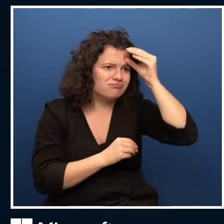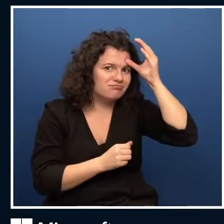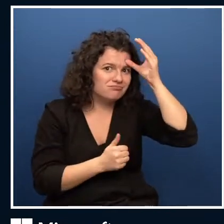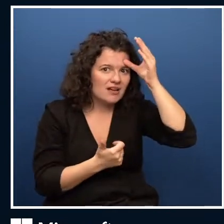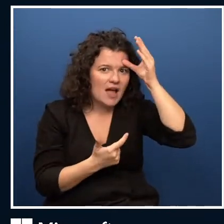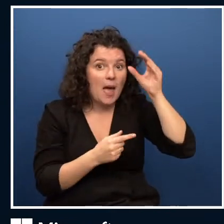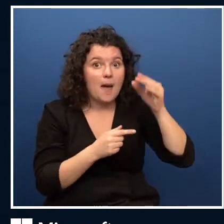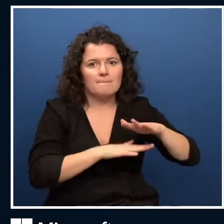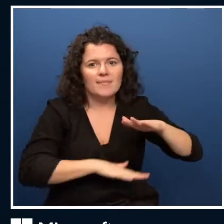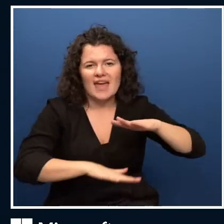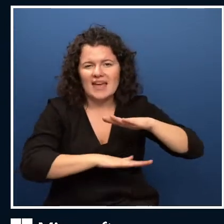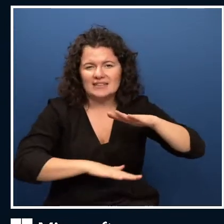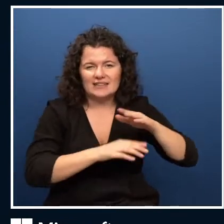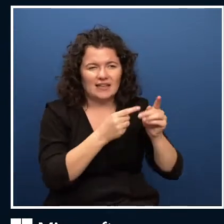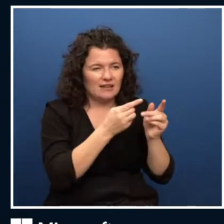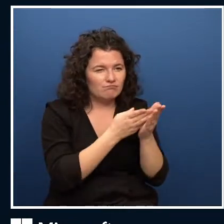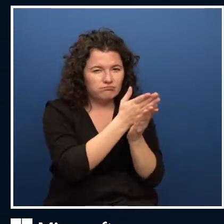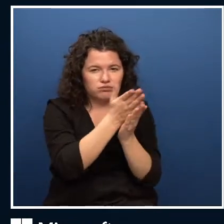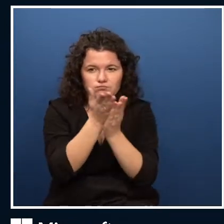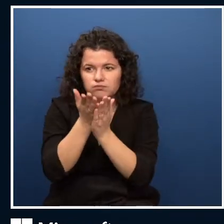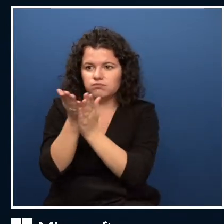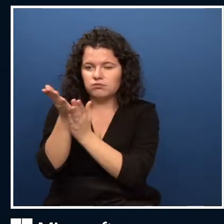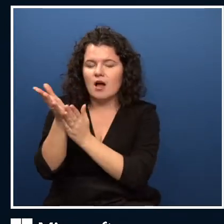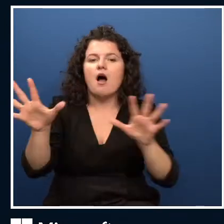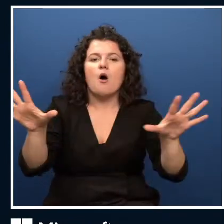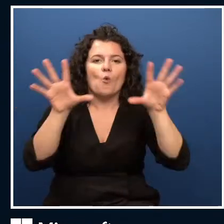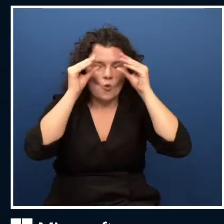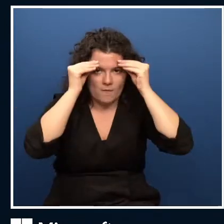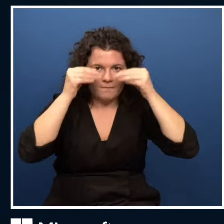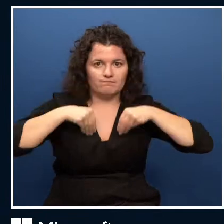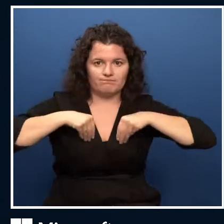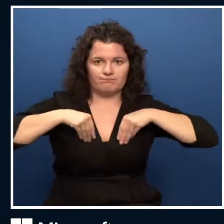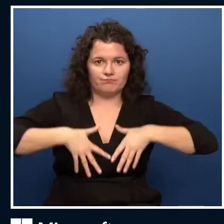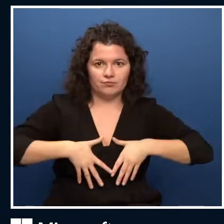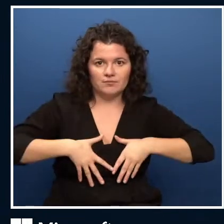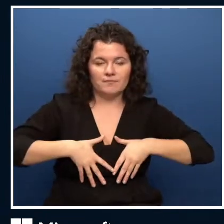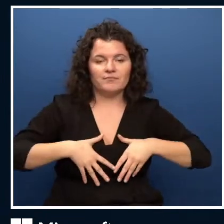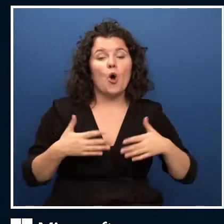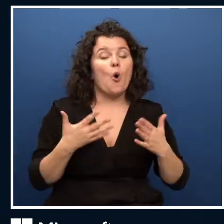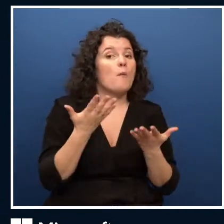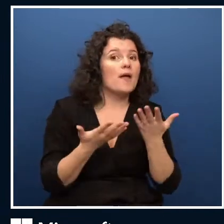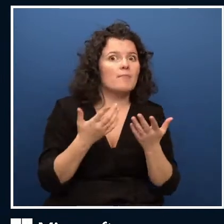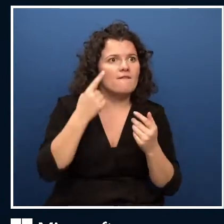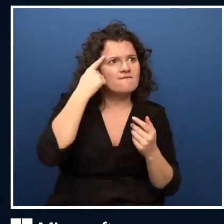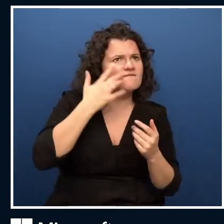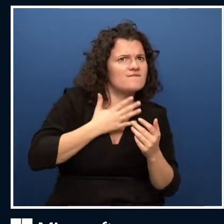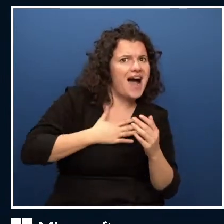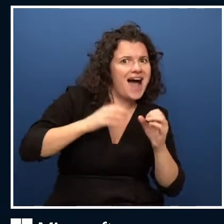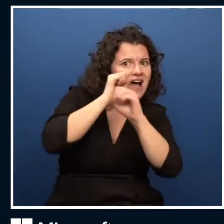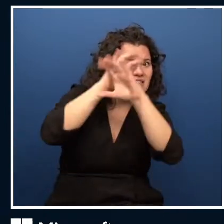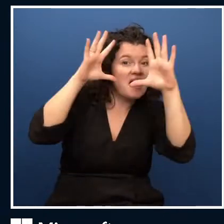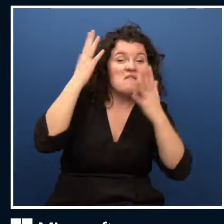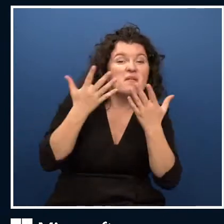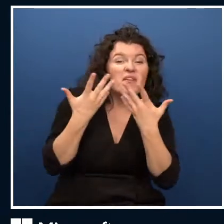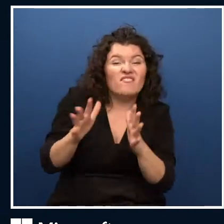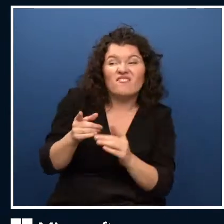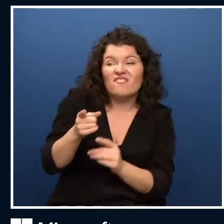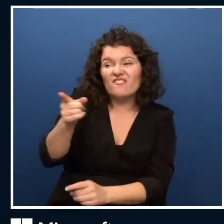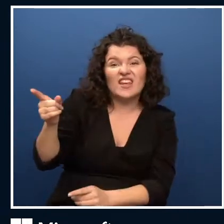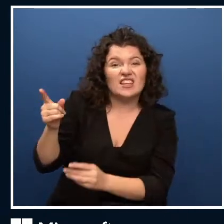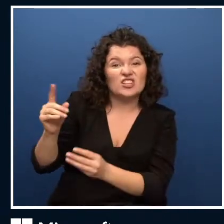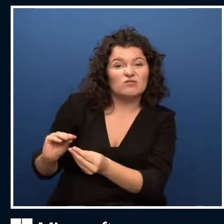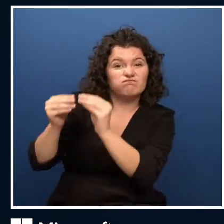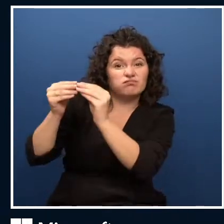that someone else already has your idea and they have already made it. So search for it, dig